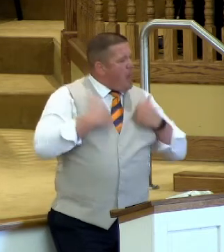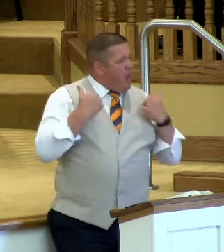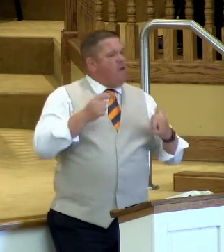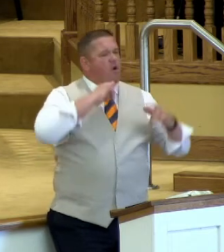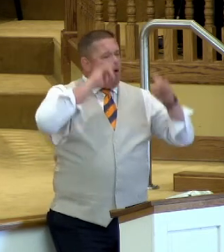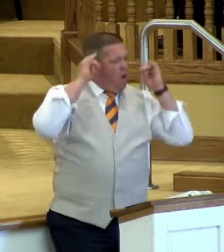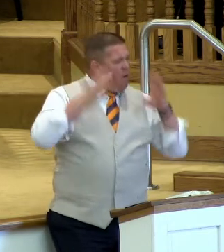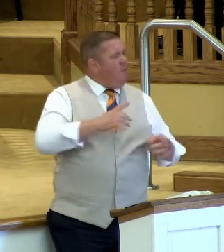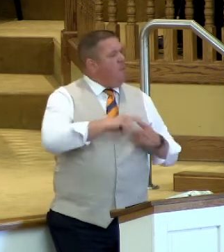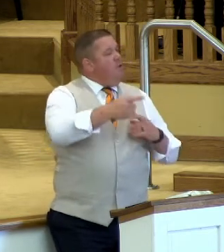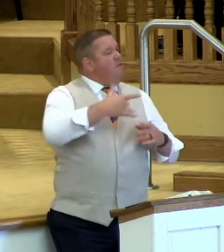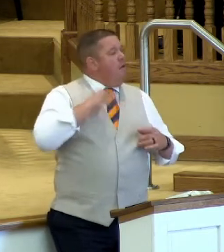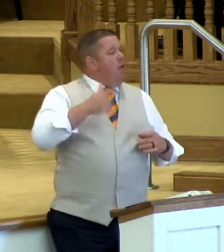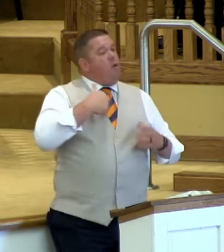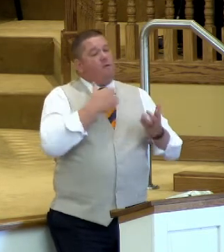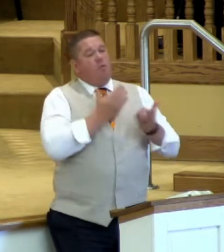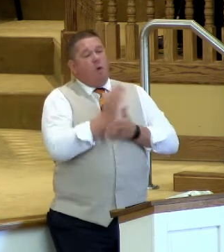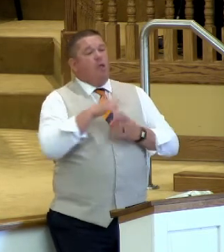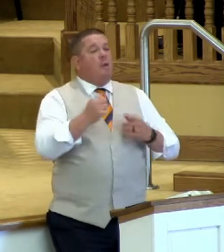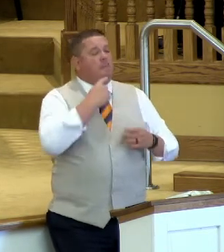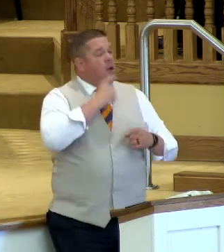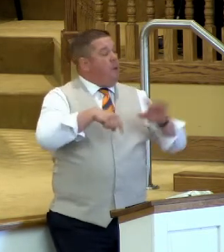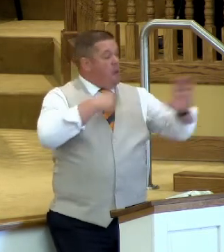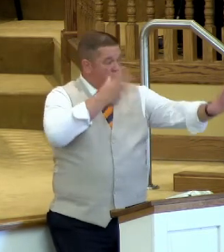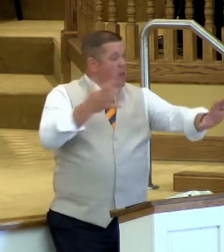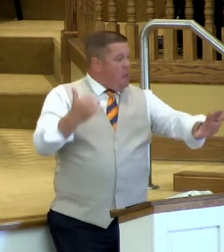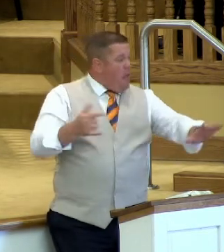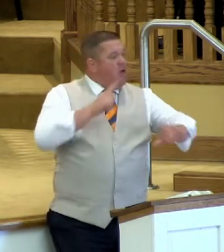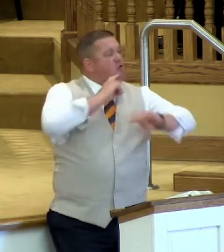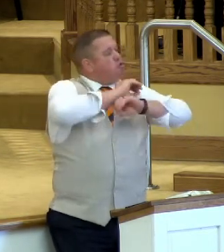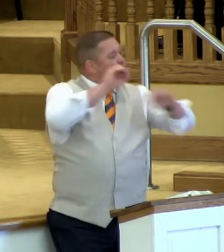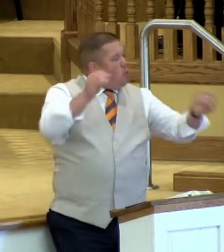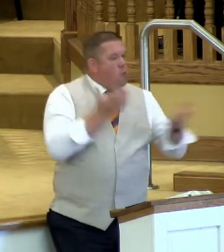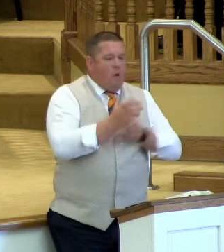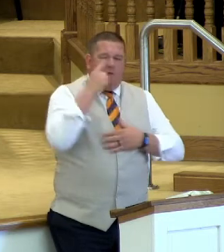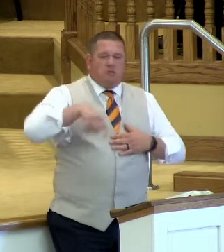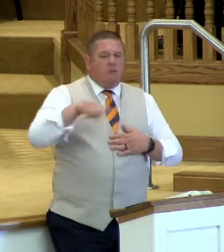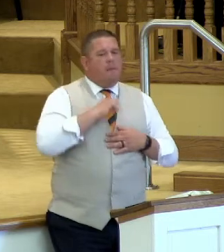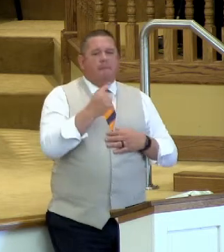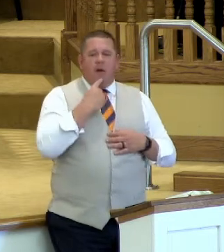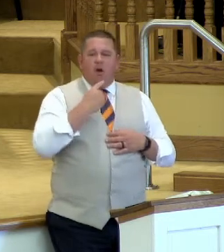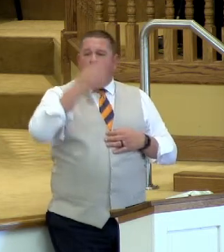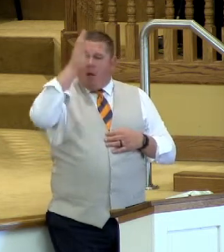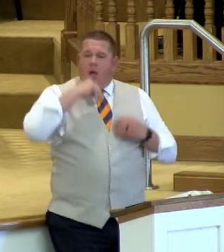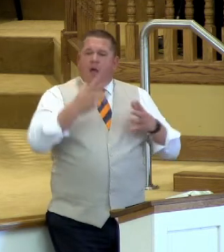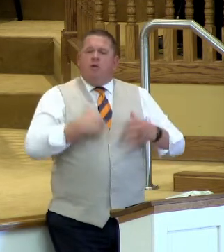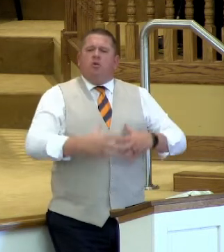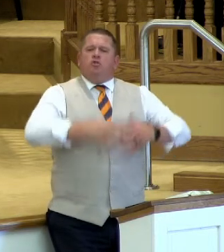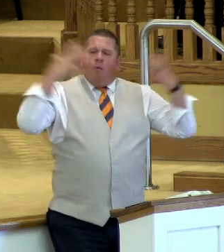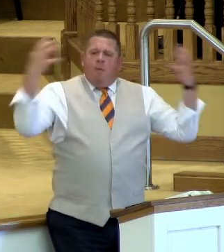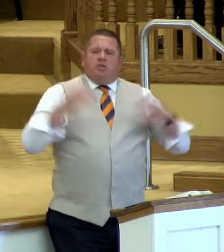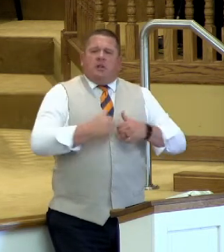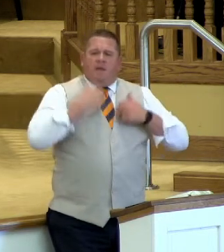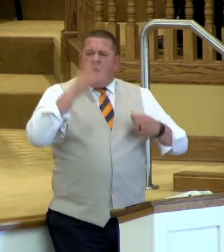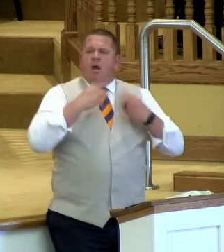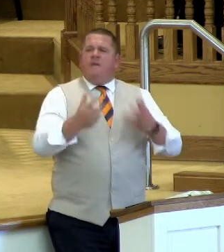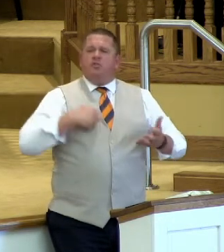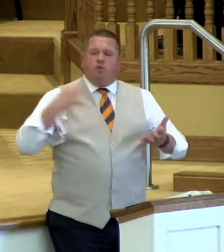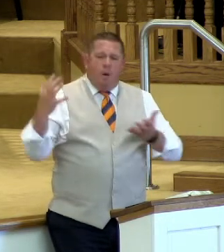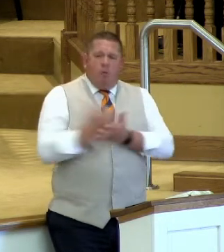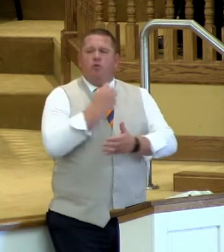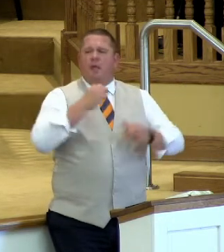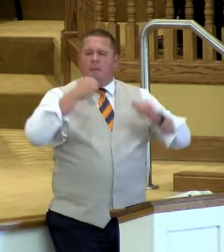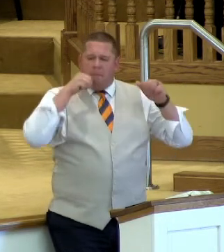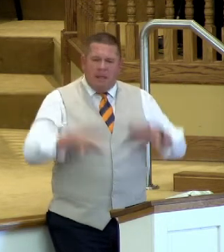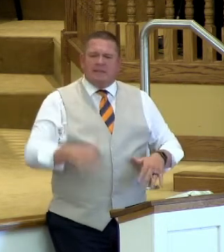are awful, and you feel like you have a right to be bitter, but let me tell you right now, there is no right for us to be bitter. God's given us so much in this life, God's given us